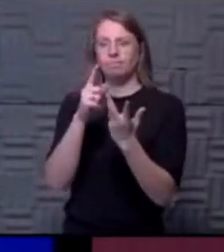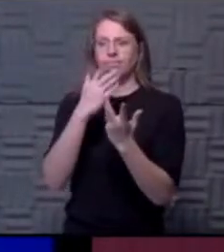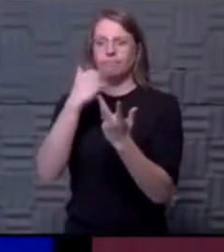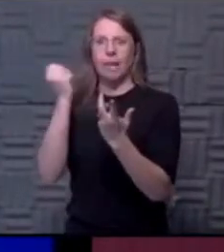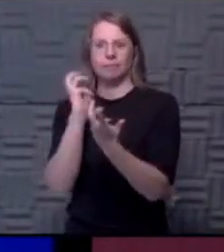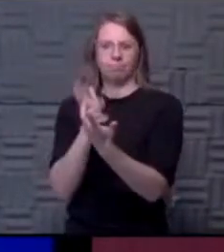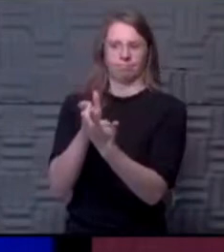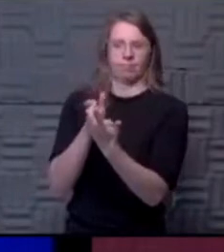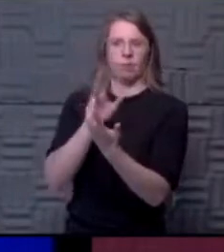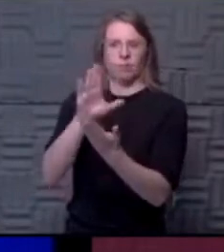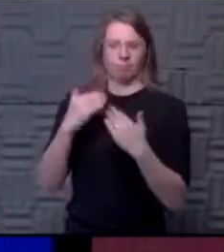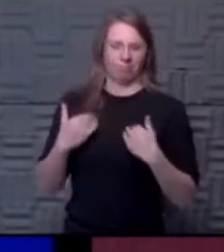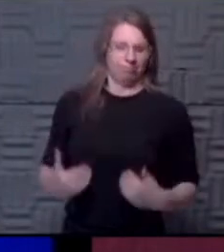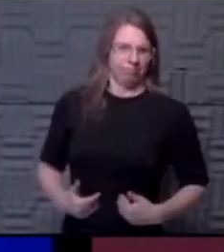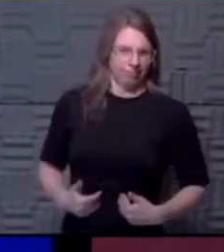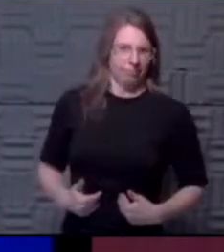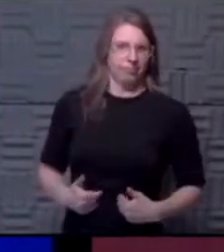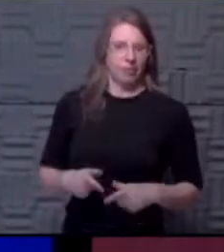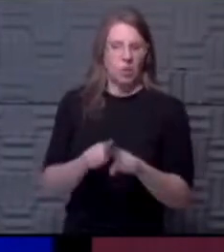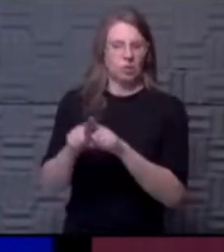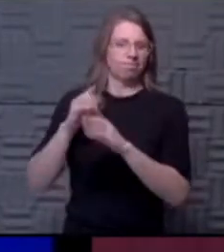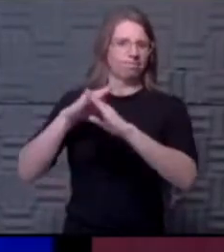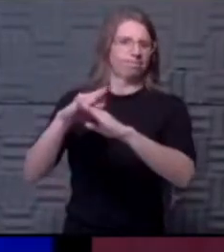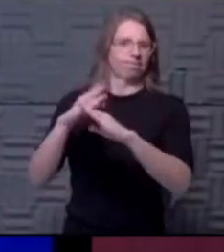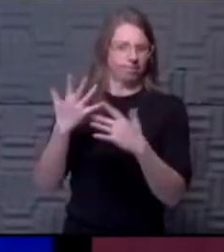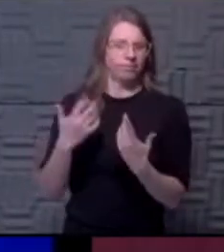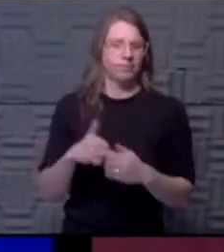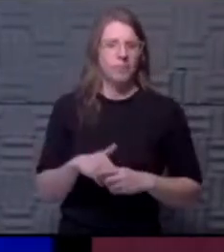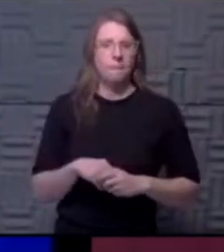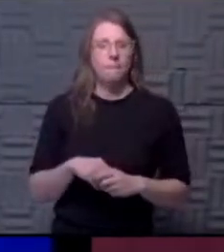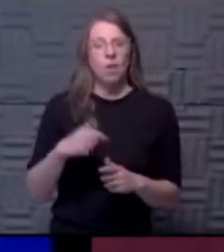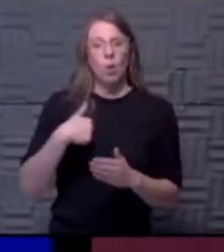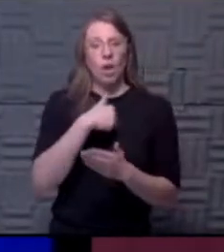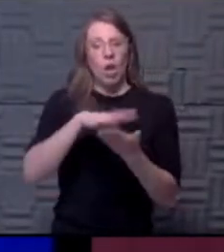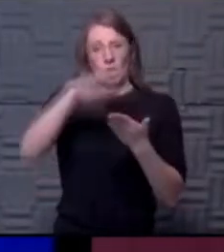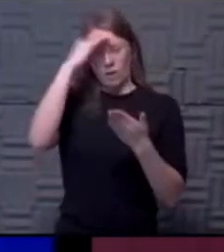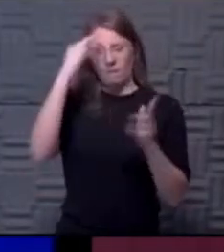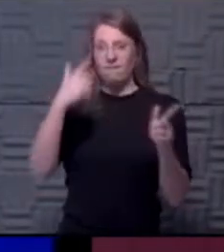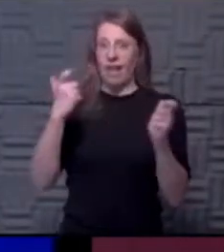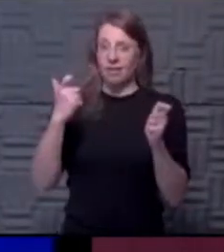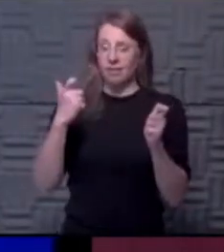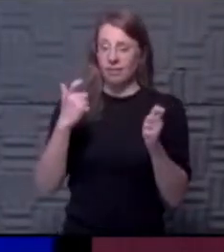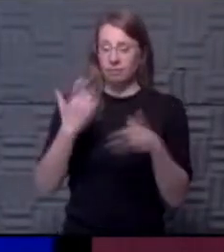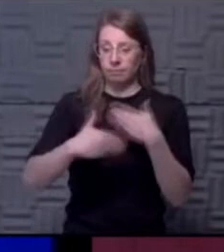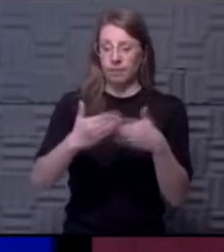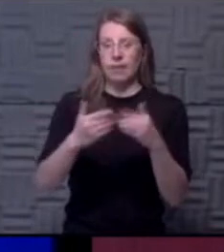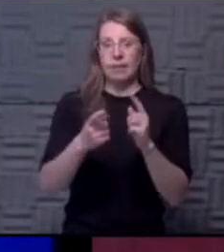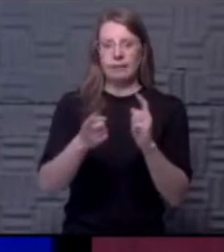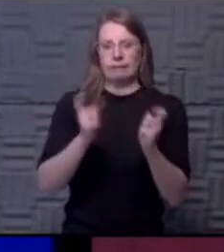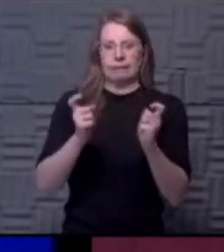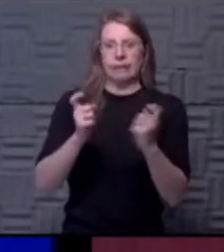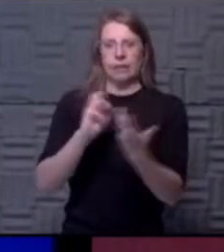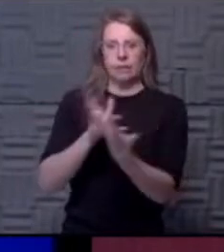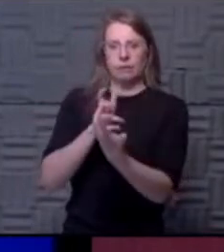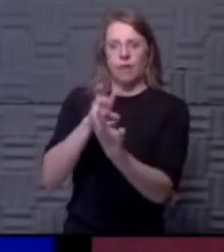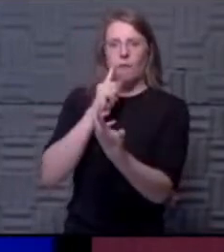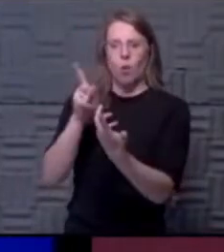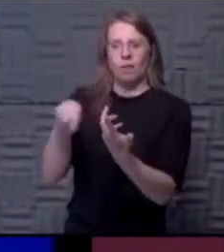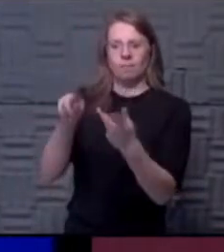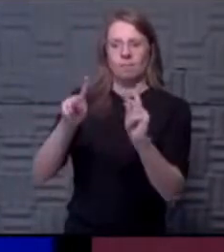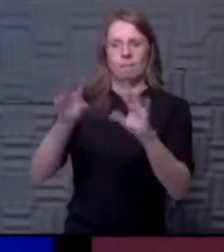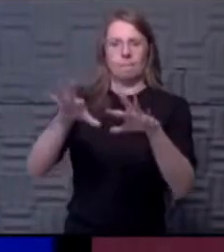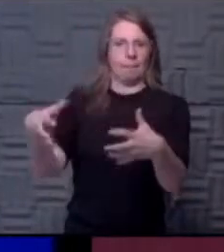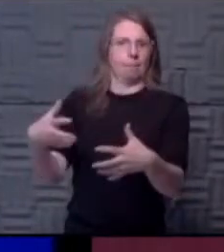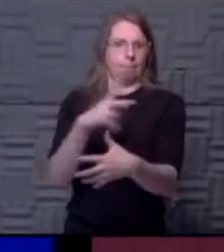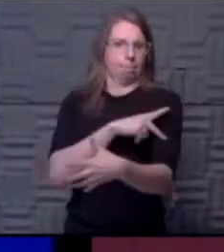vaccine. We're also understanding very quickly as it pertains to these vaccines what we might need to do differently for those patient populations. So